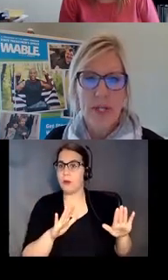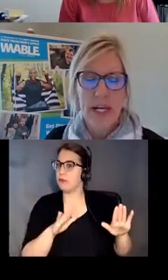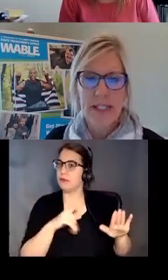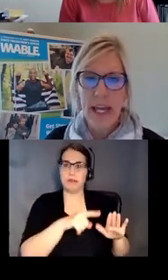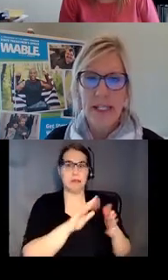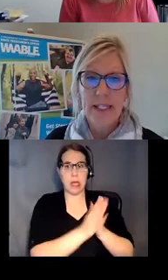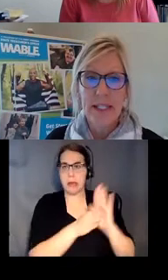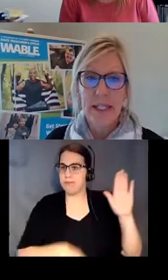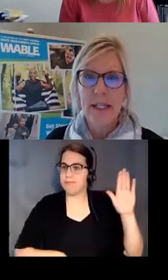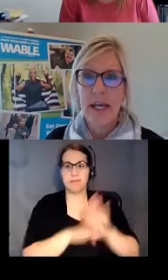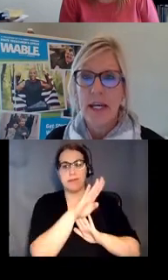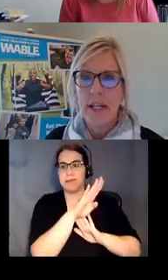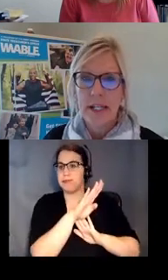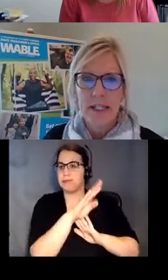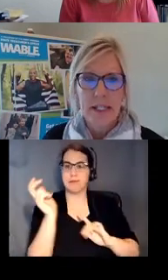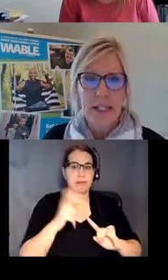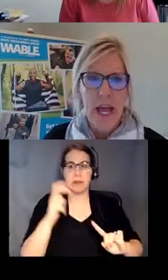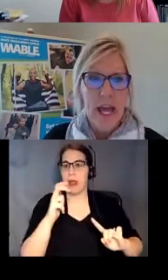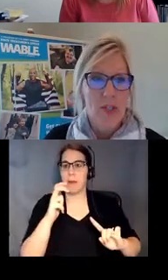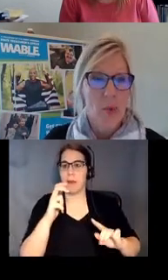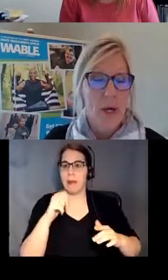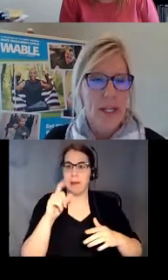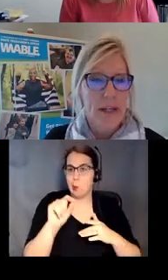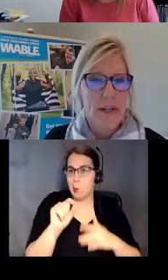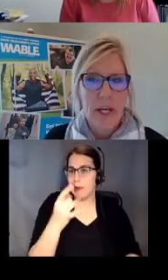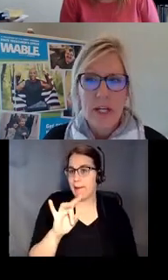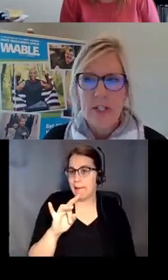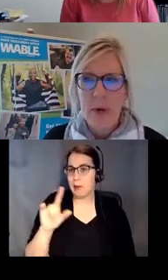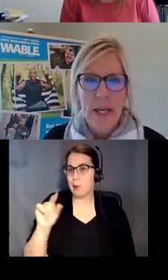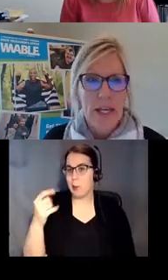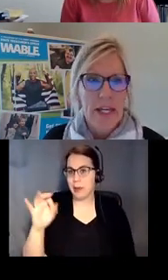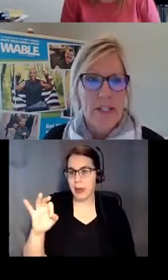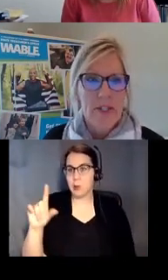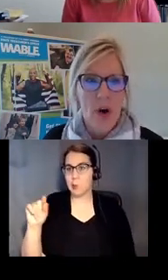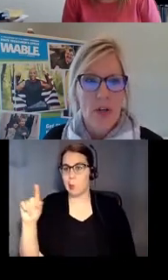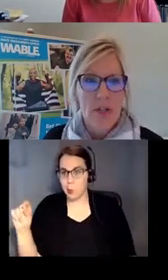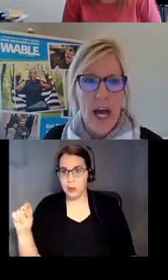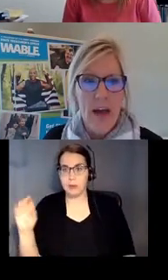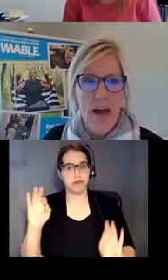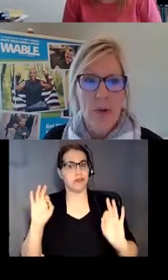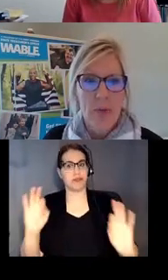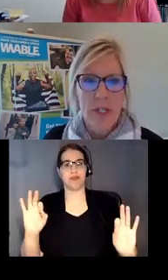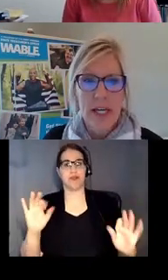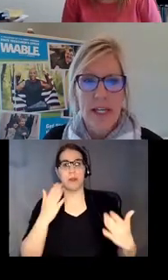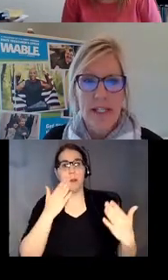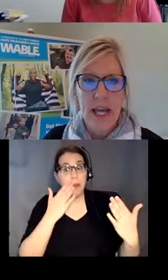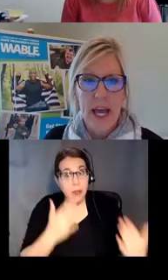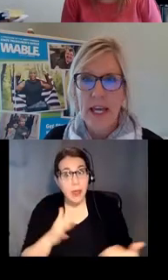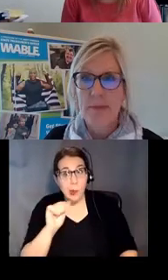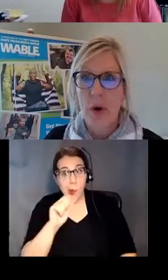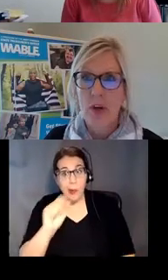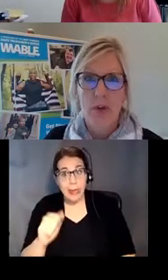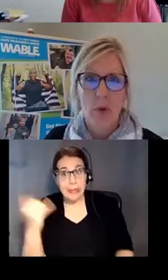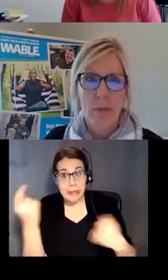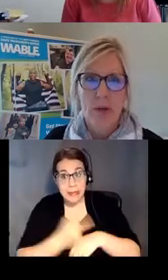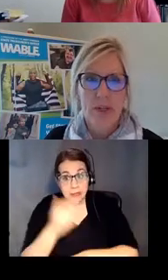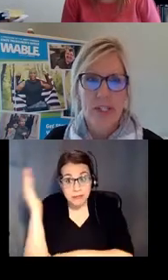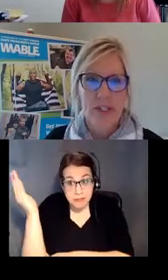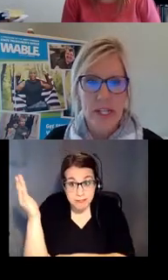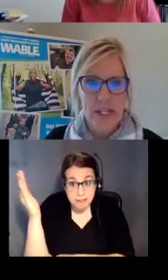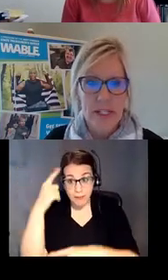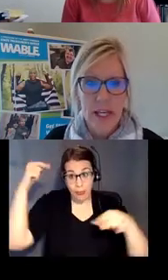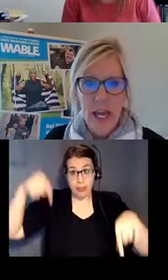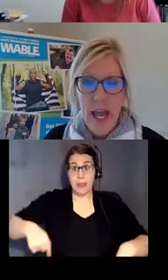in 2018, 19, and 20. So Anna, it's an honor to have you presenting today as part of our